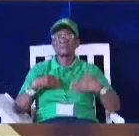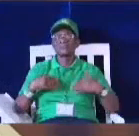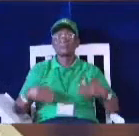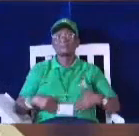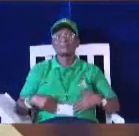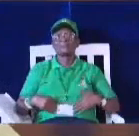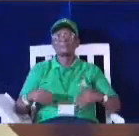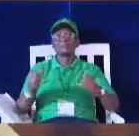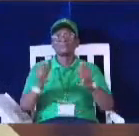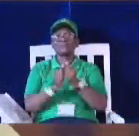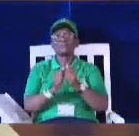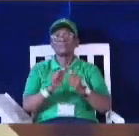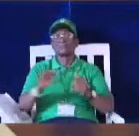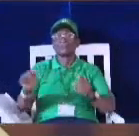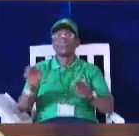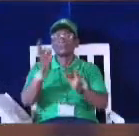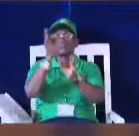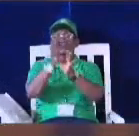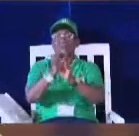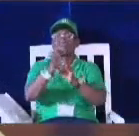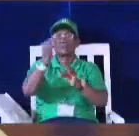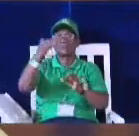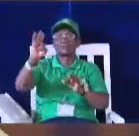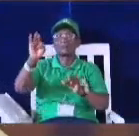with the faith of a child.